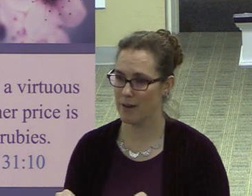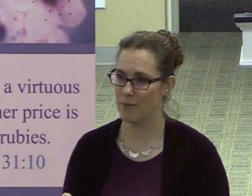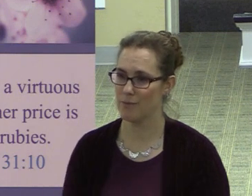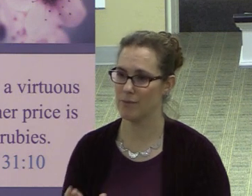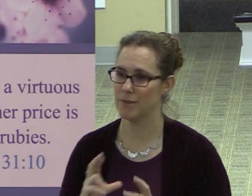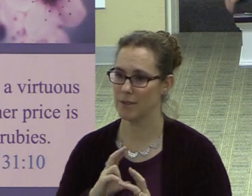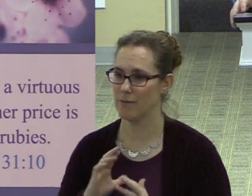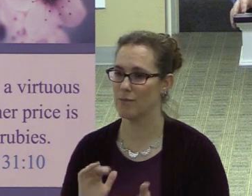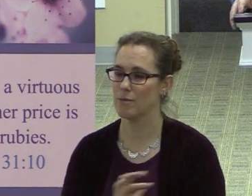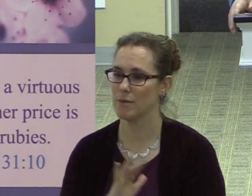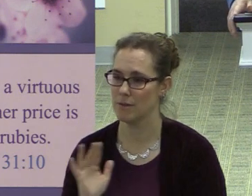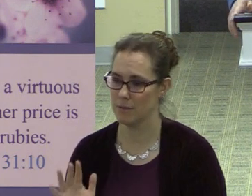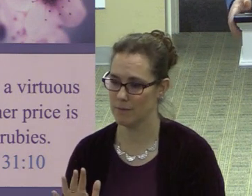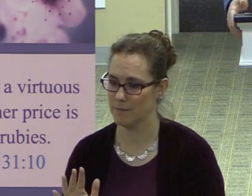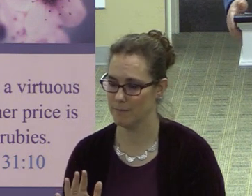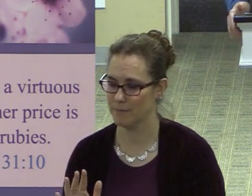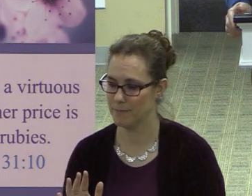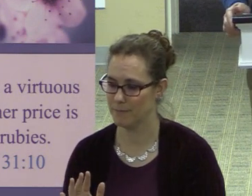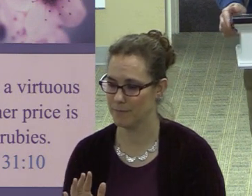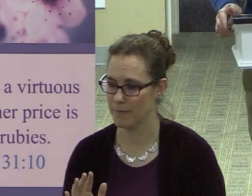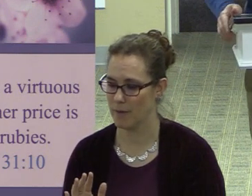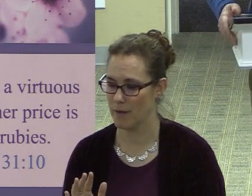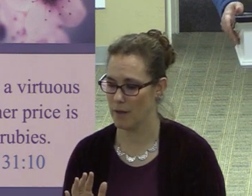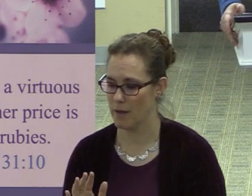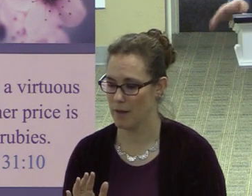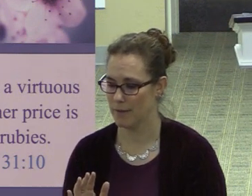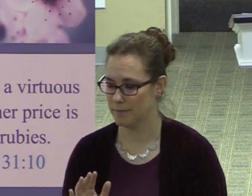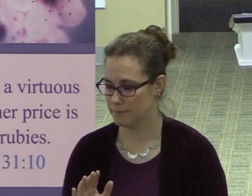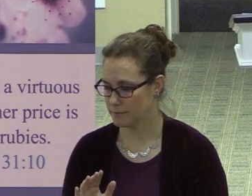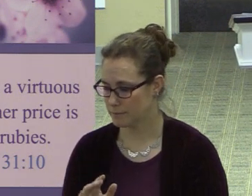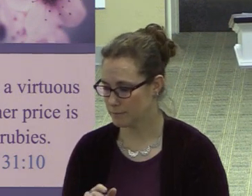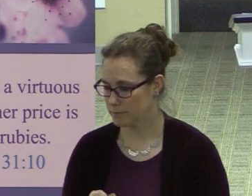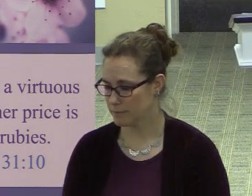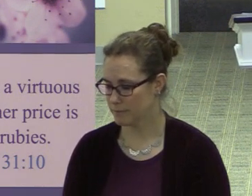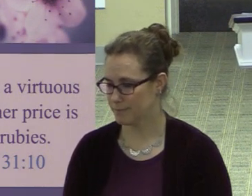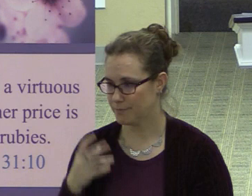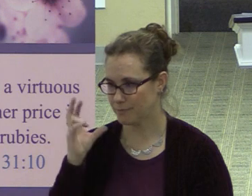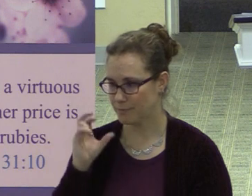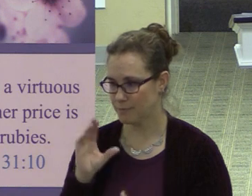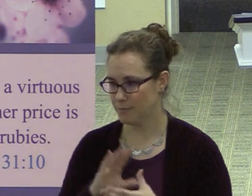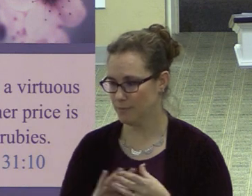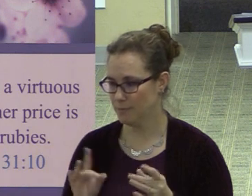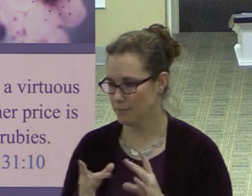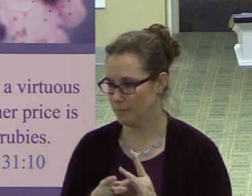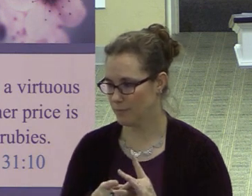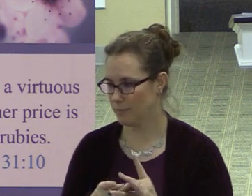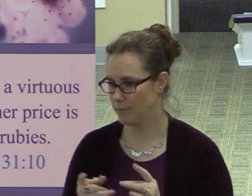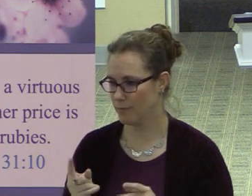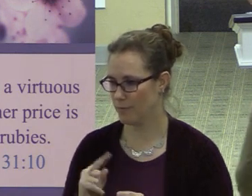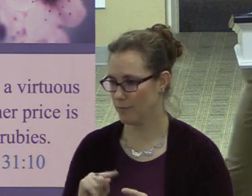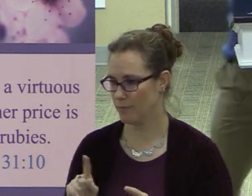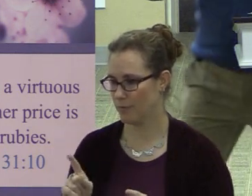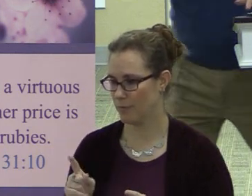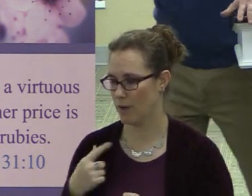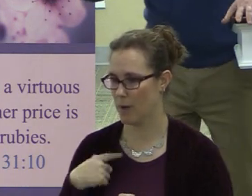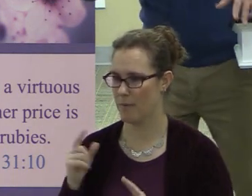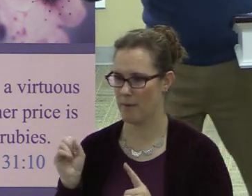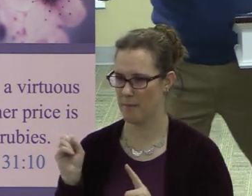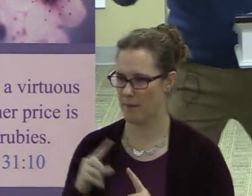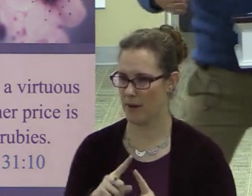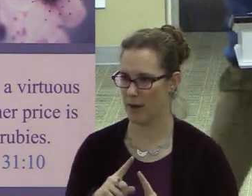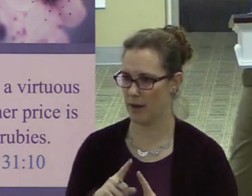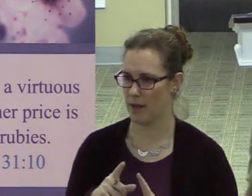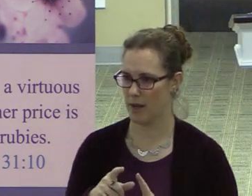on purpose just so you're there. I mean, you've heard the story where I'm coming back. I'm by myself